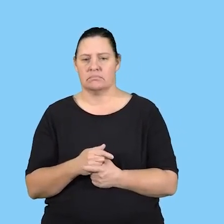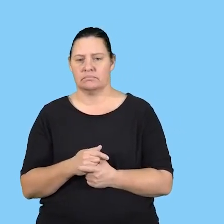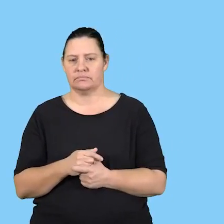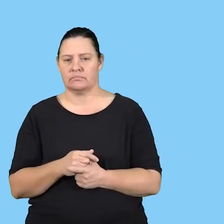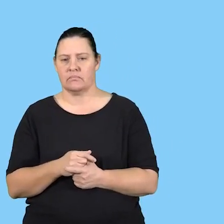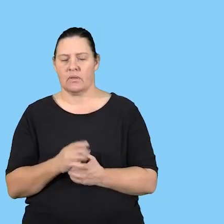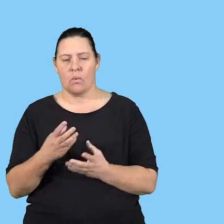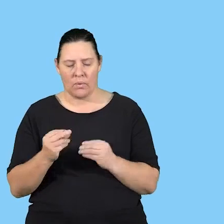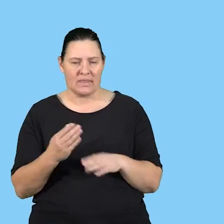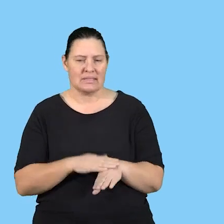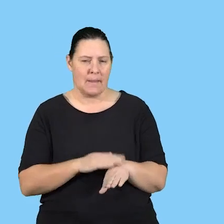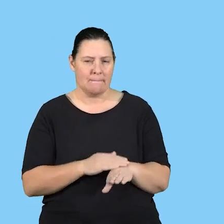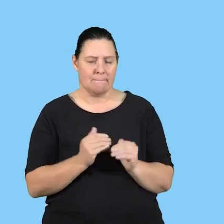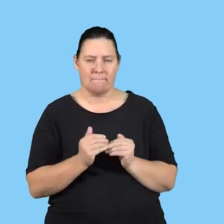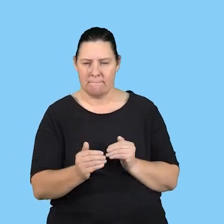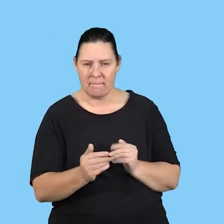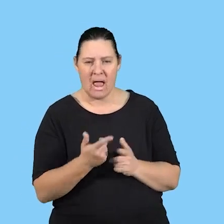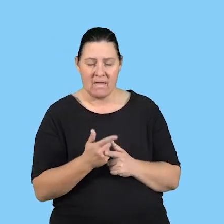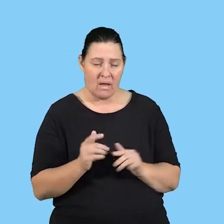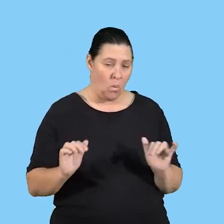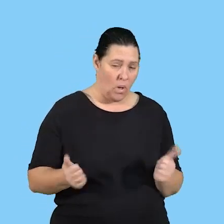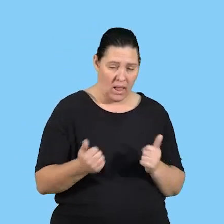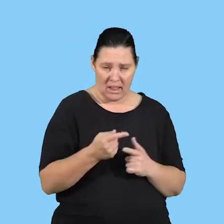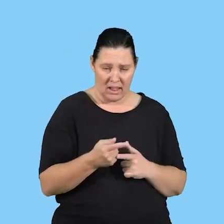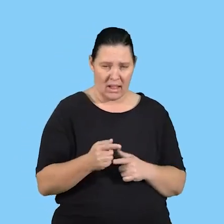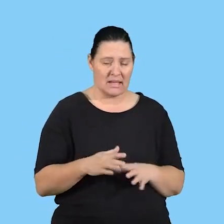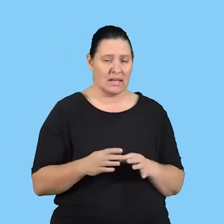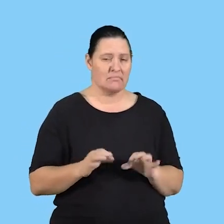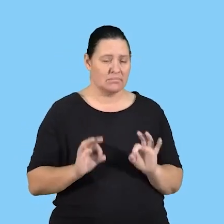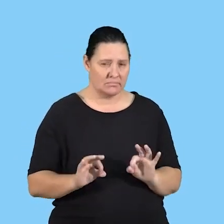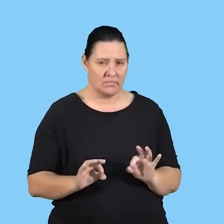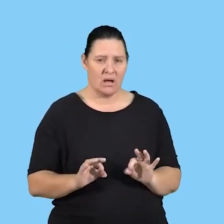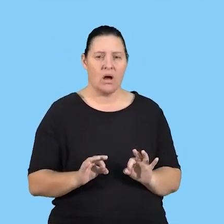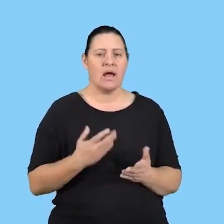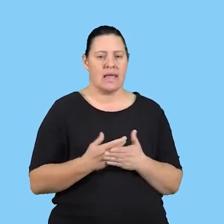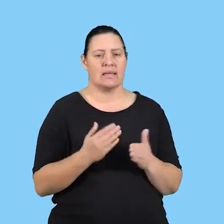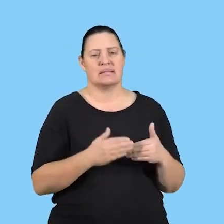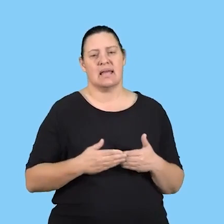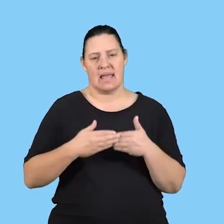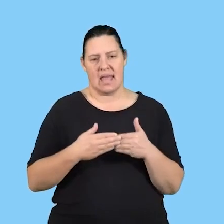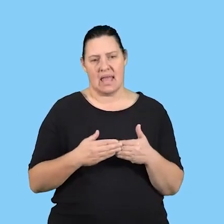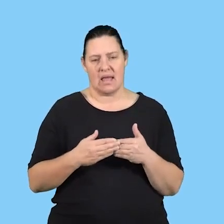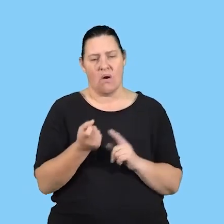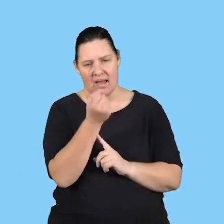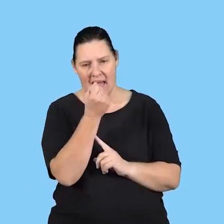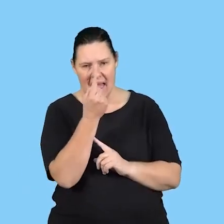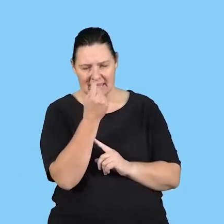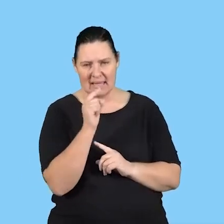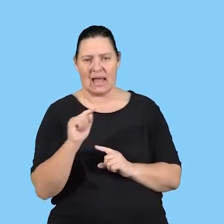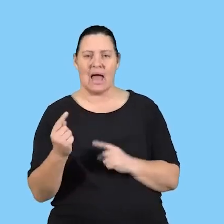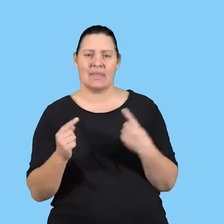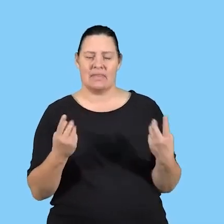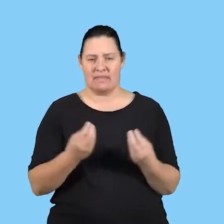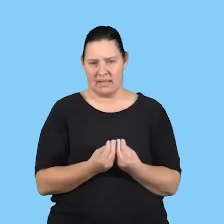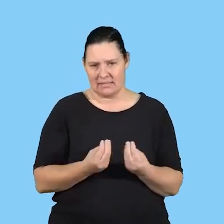if understanding is established well with that, then it will take care of understanding